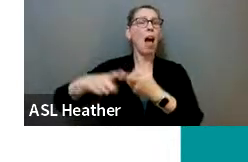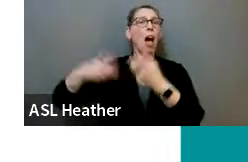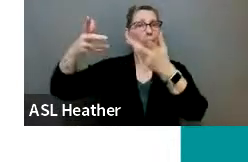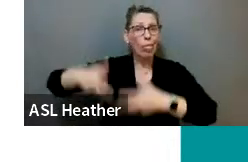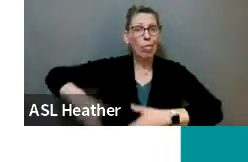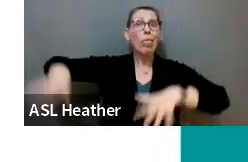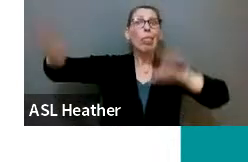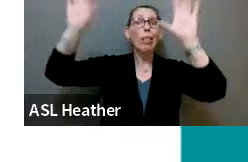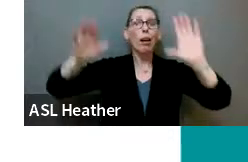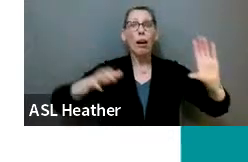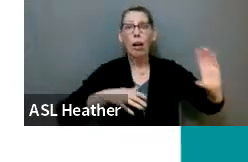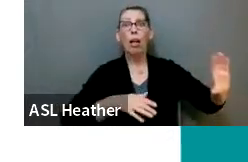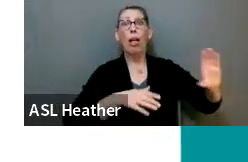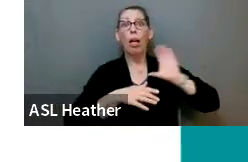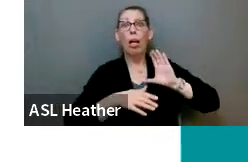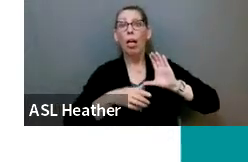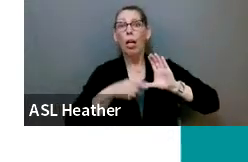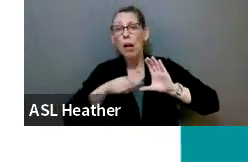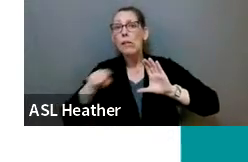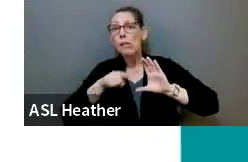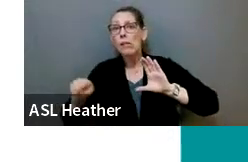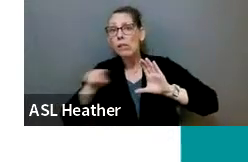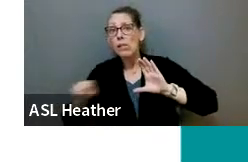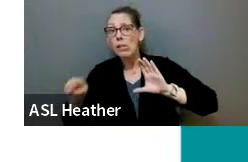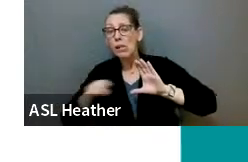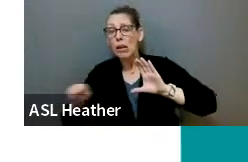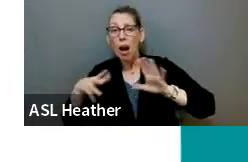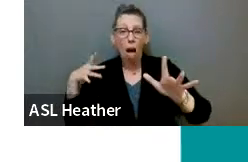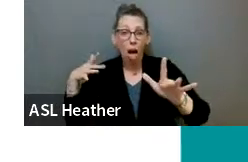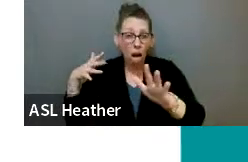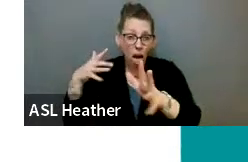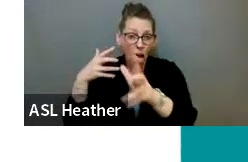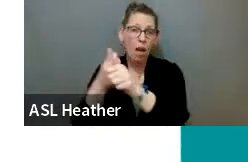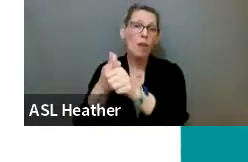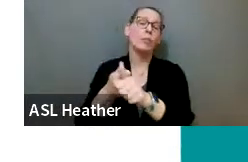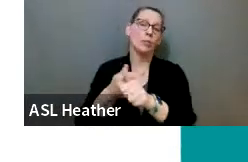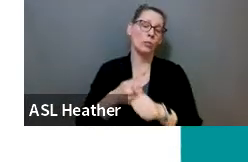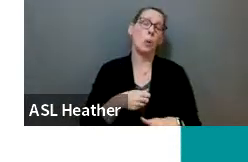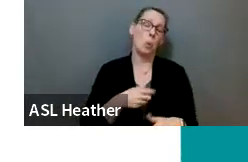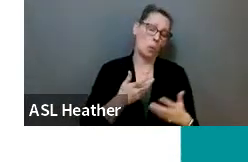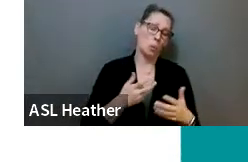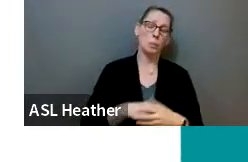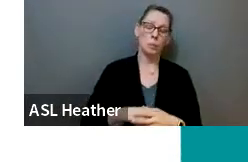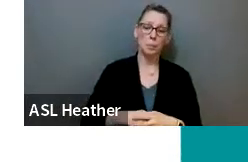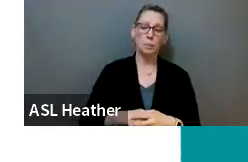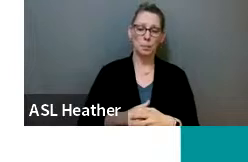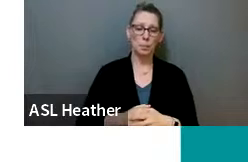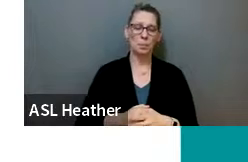done to start collecting the toll, which funds the construction.